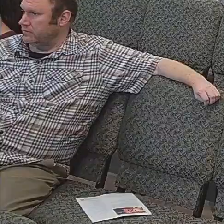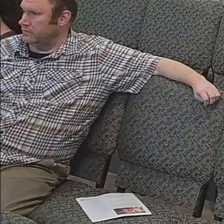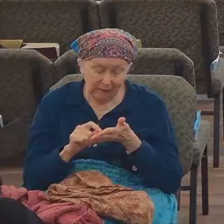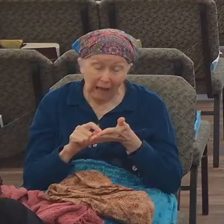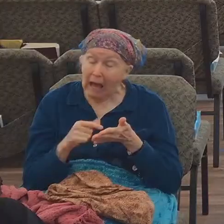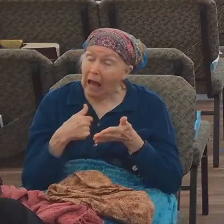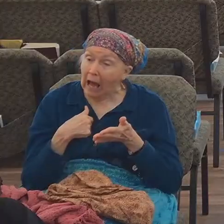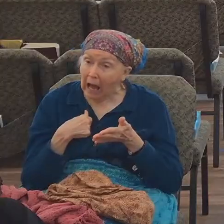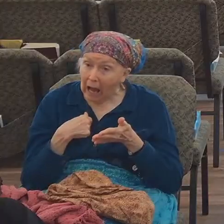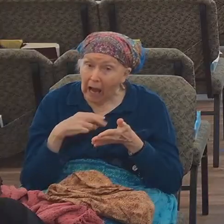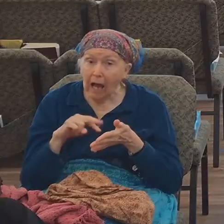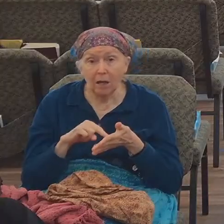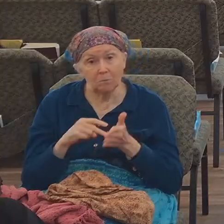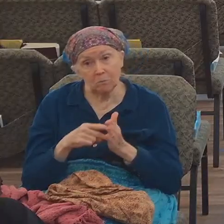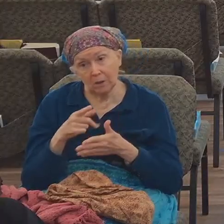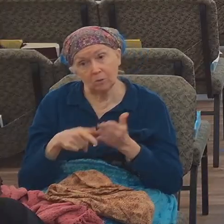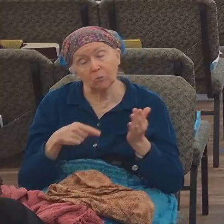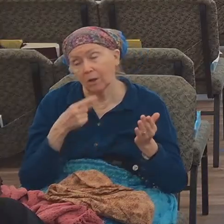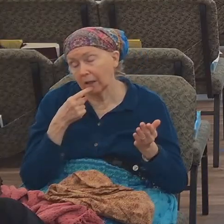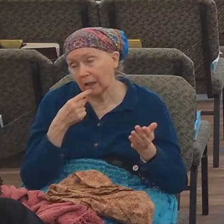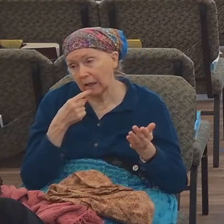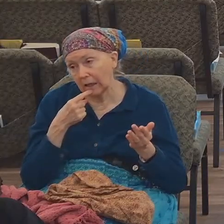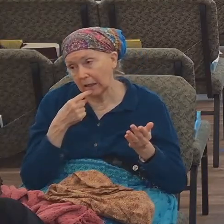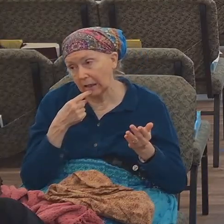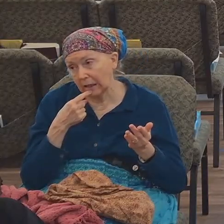He's like he's doing his, like,